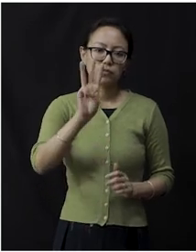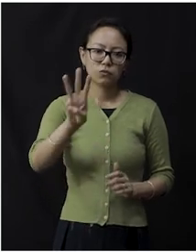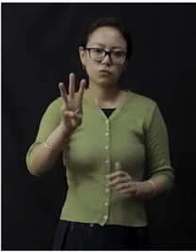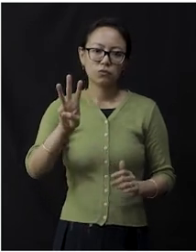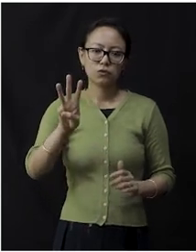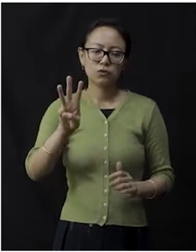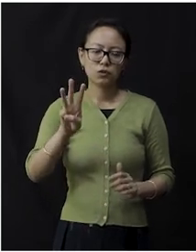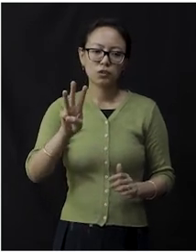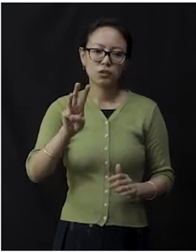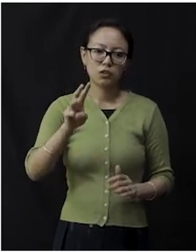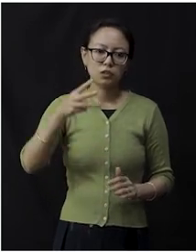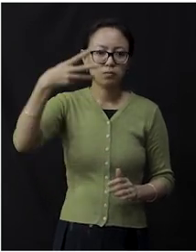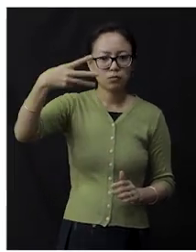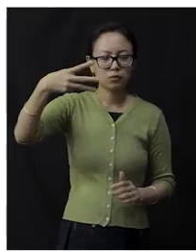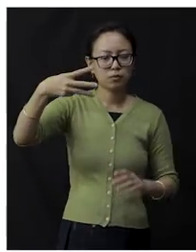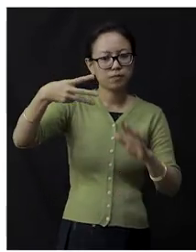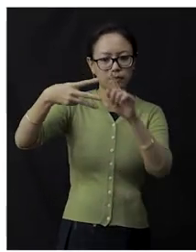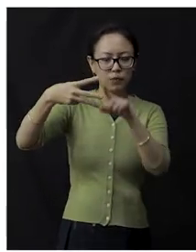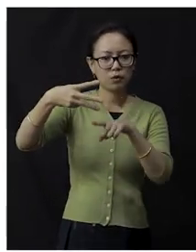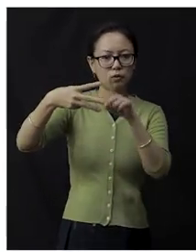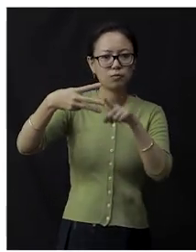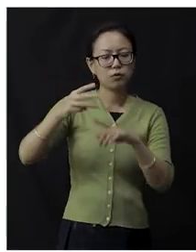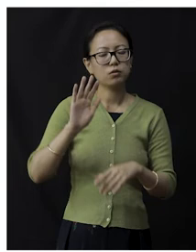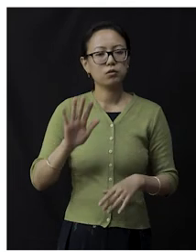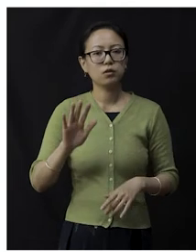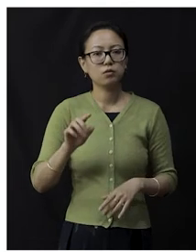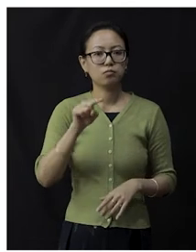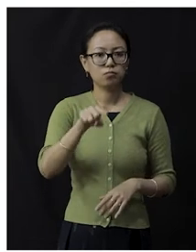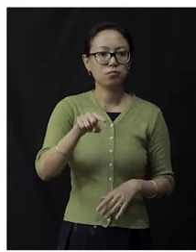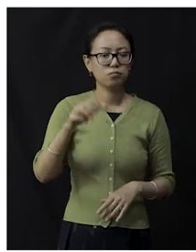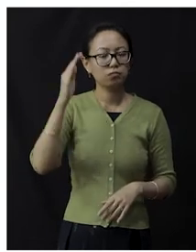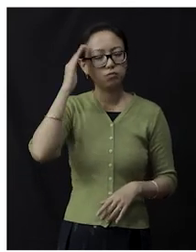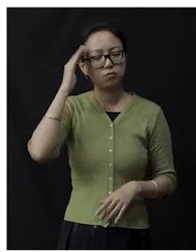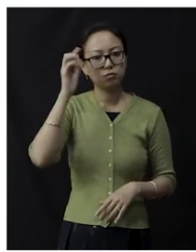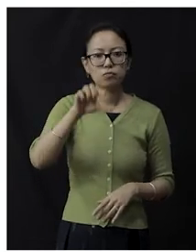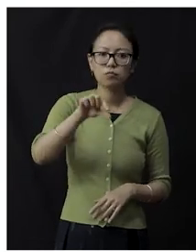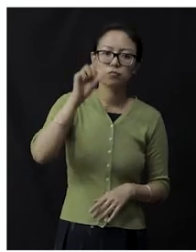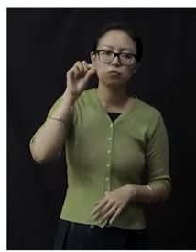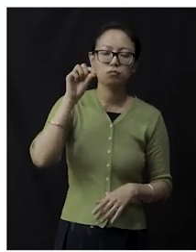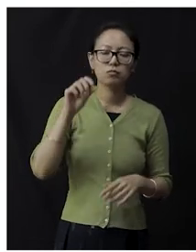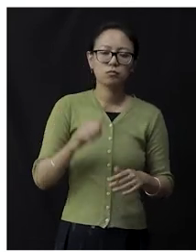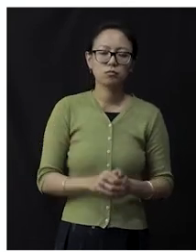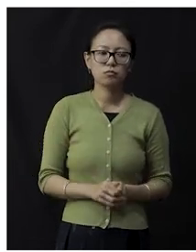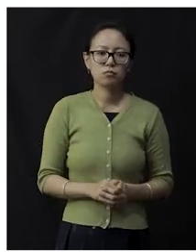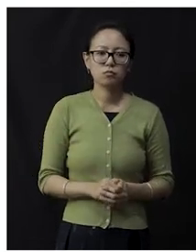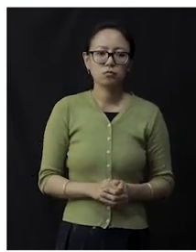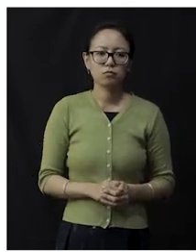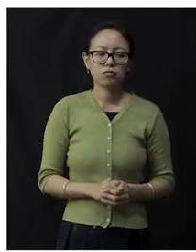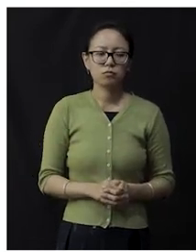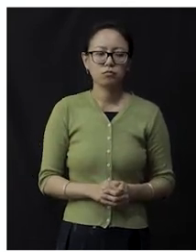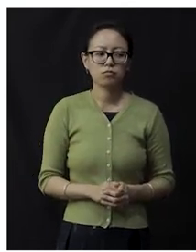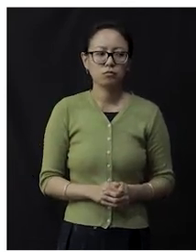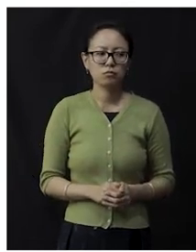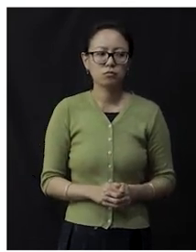to cancel the things which are just not possible. So tail, was it there, nose,